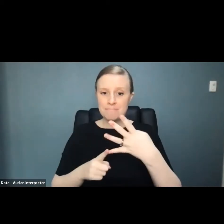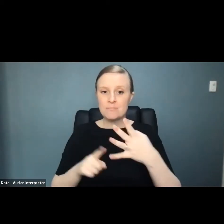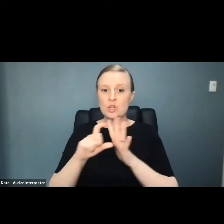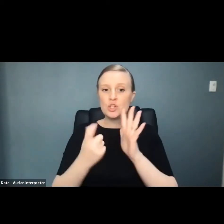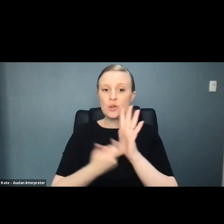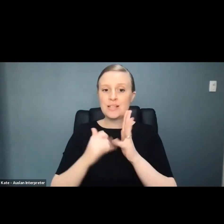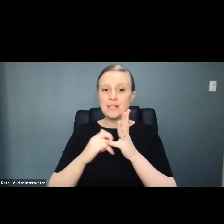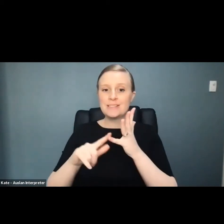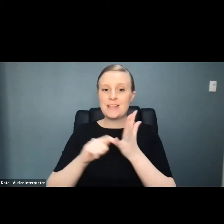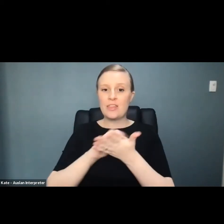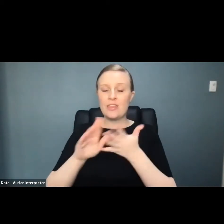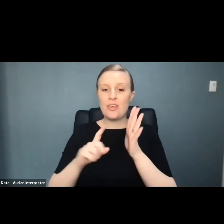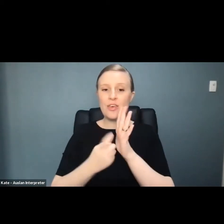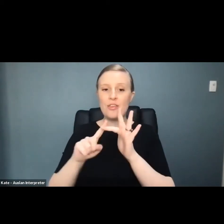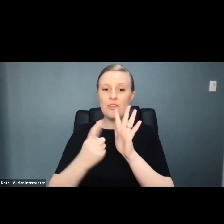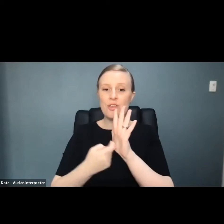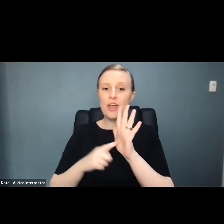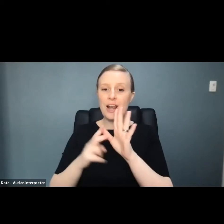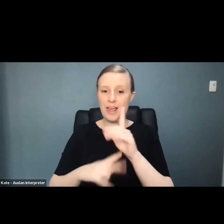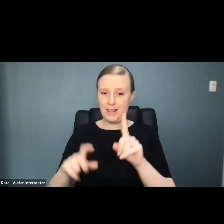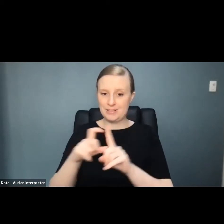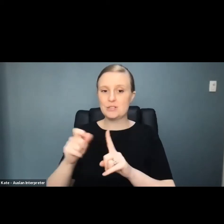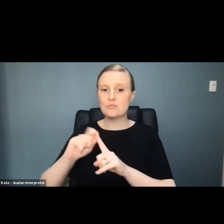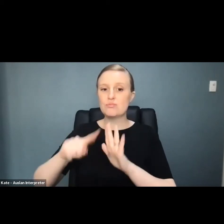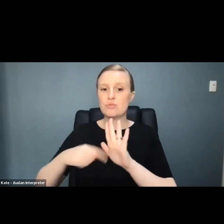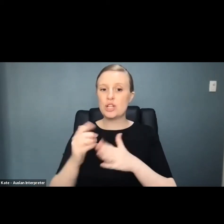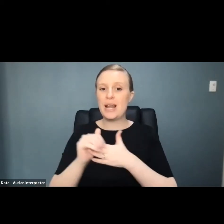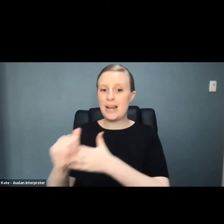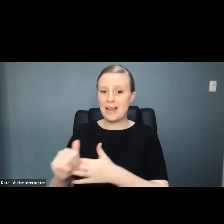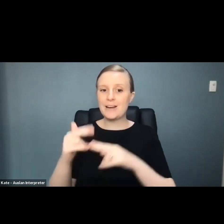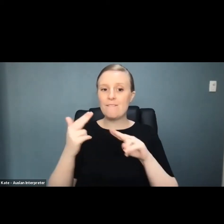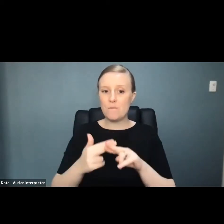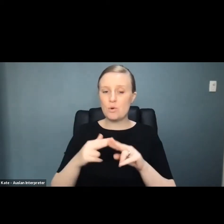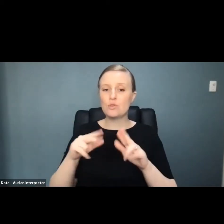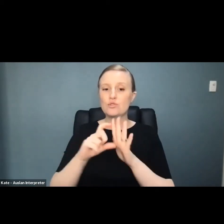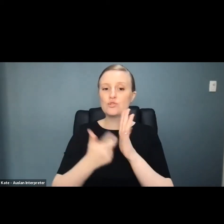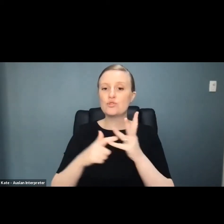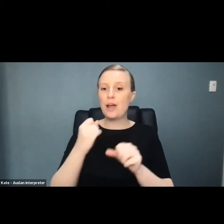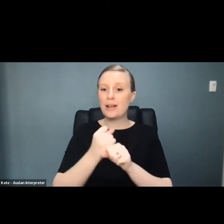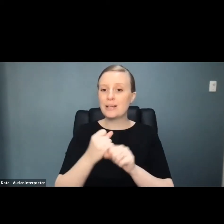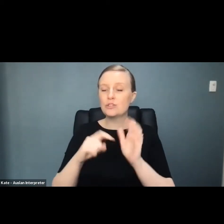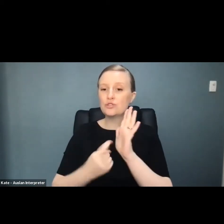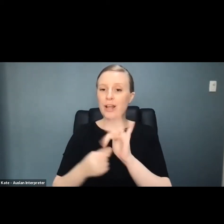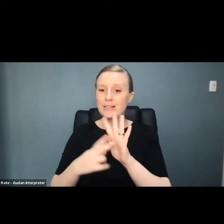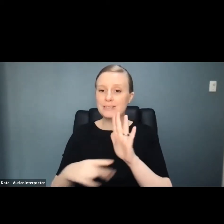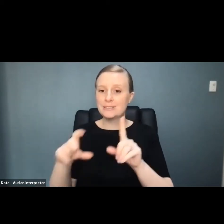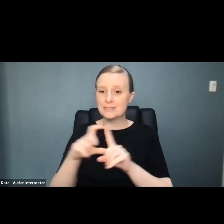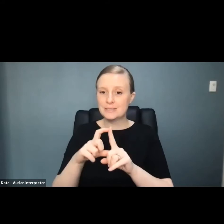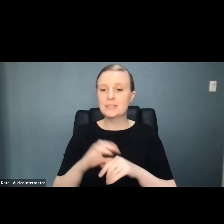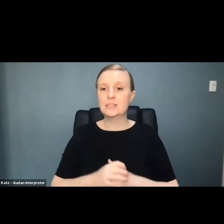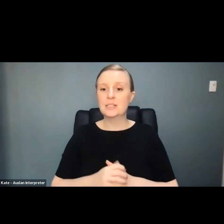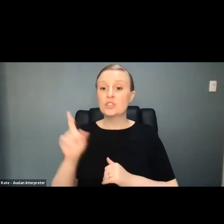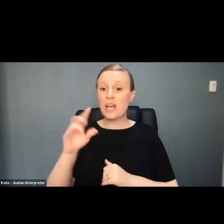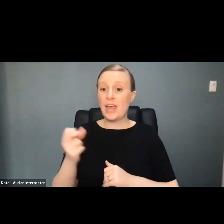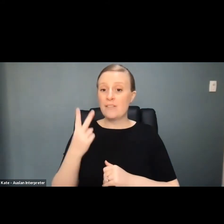winners. I'm also pleased we can be joined in this session by our Auslan interpreters, Leah and Kate. It's great to have you join us